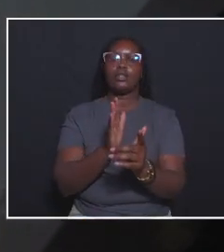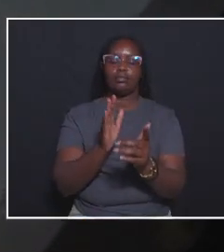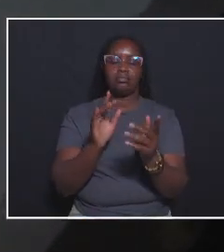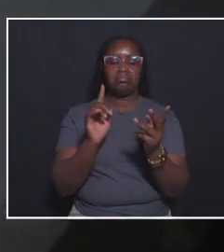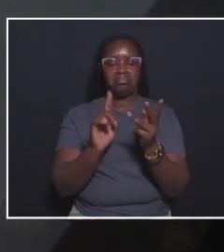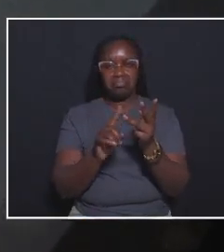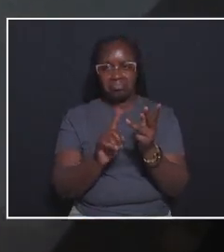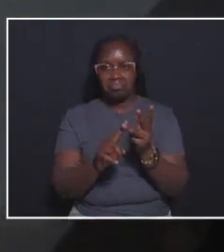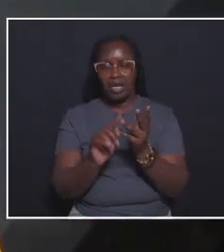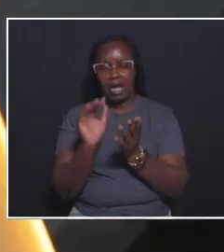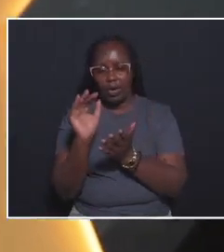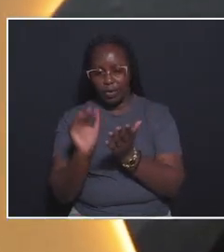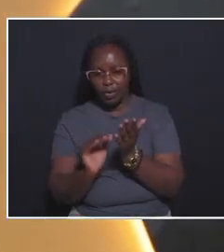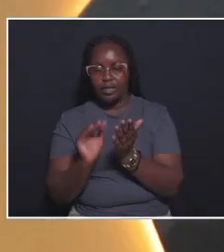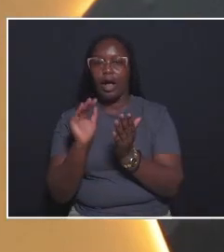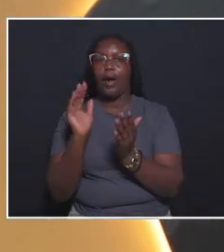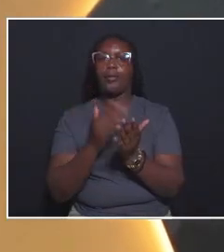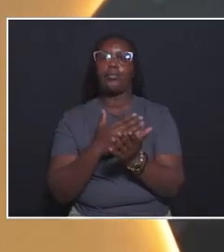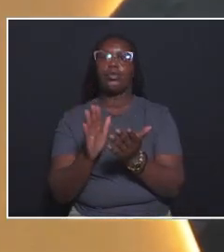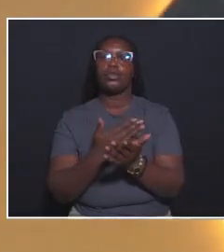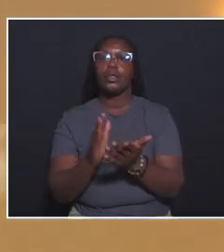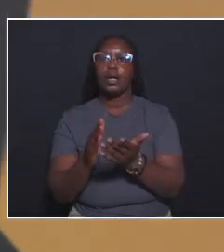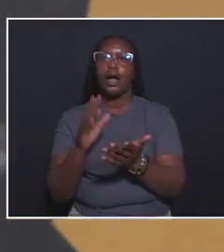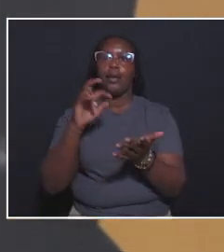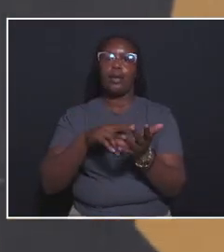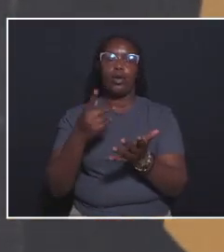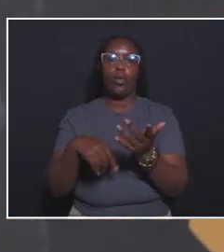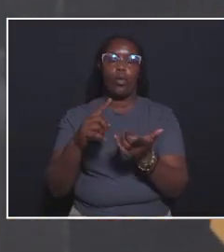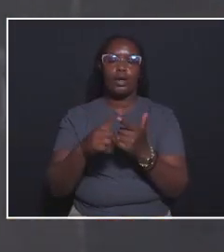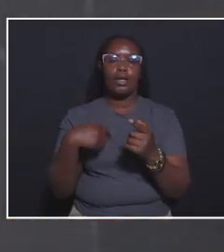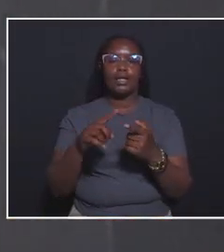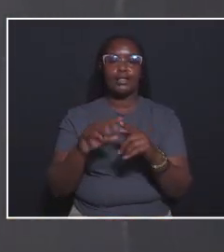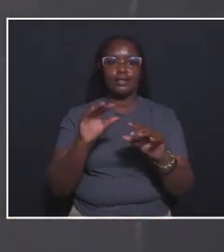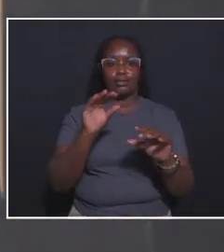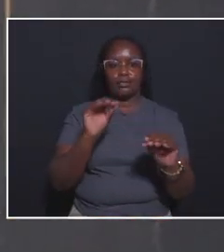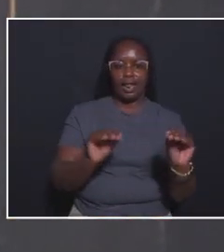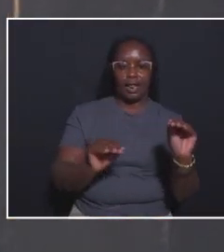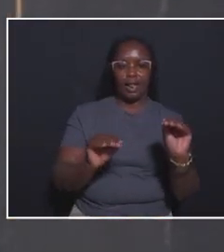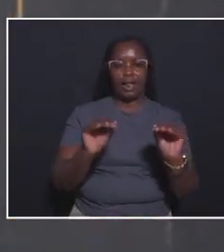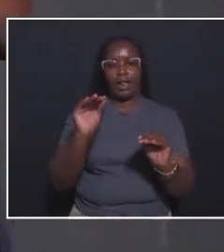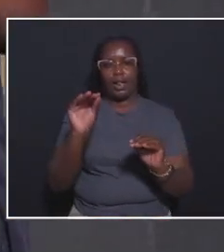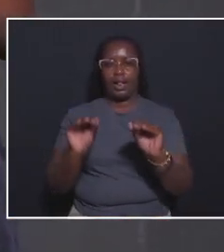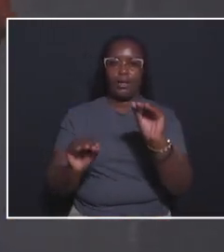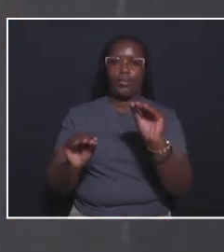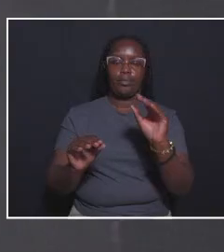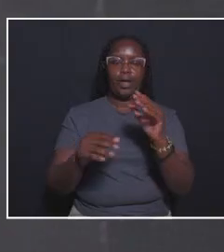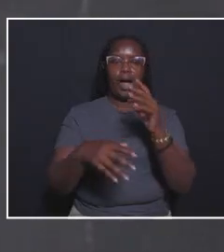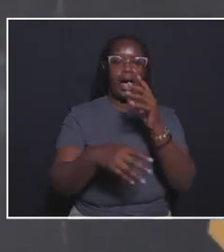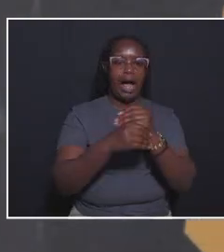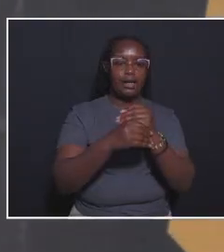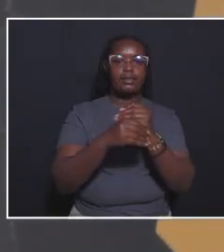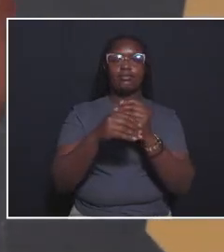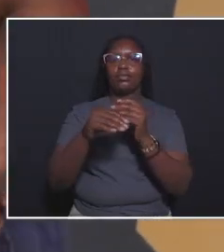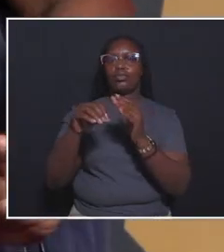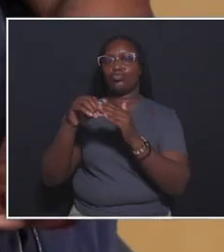stage, reduce music. So it's a dance between make music loud here, reduce it here. It's too overwhelming.